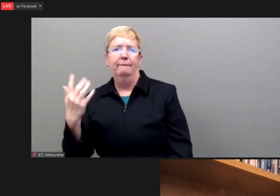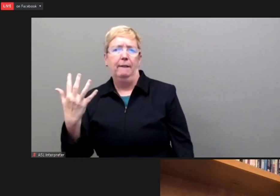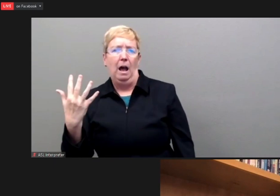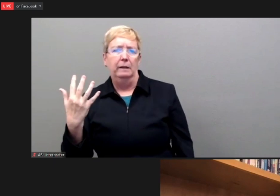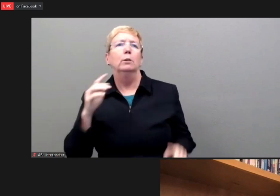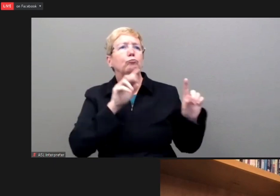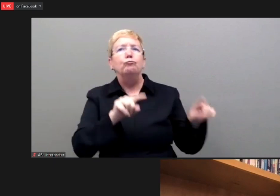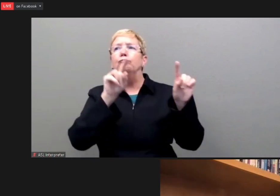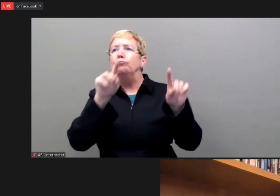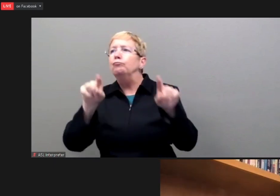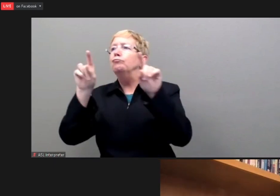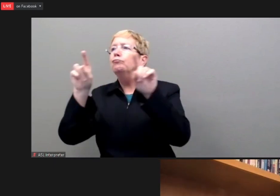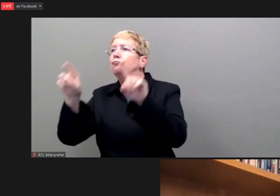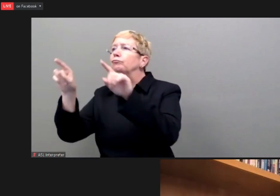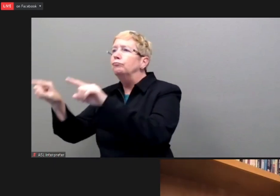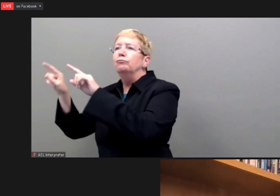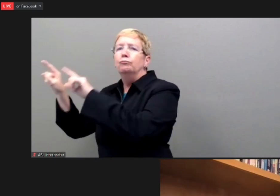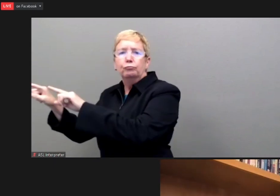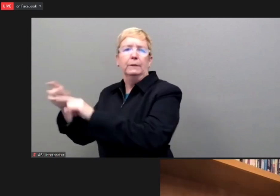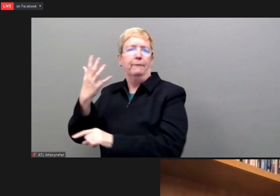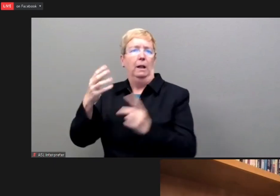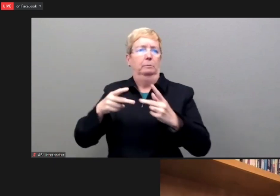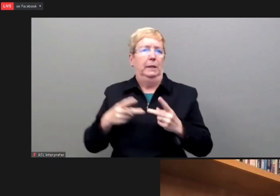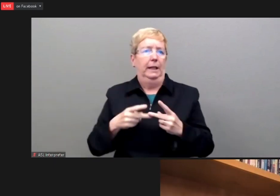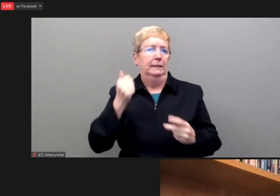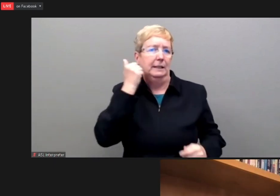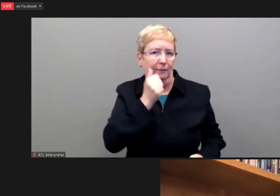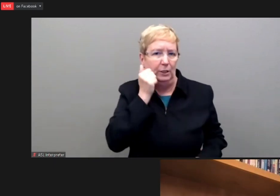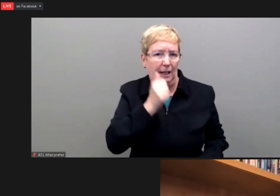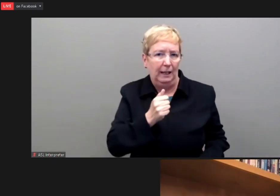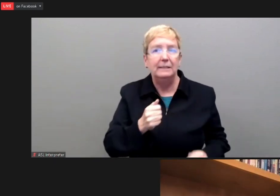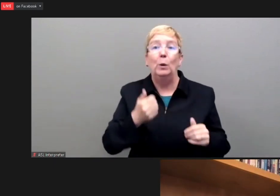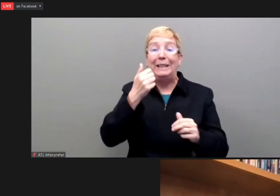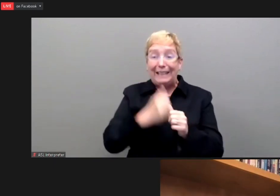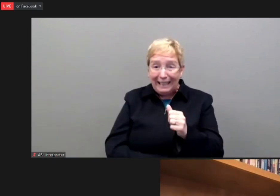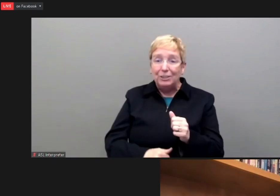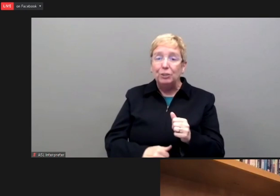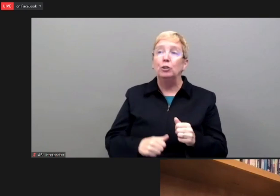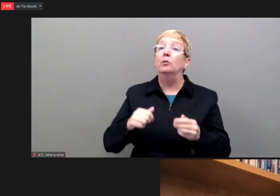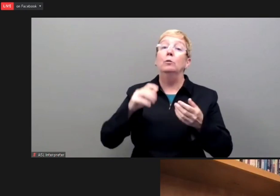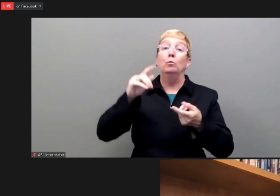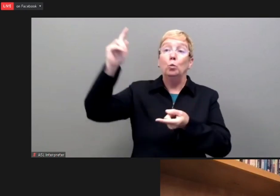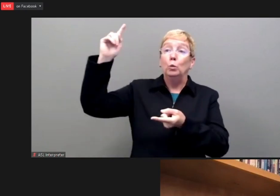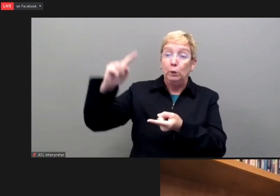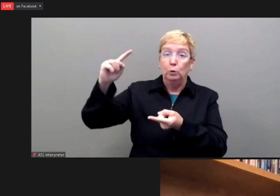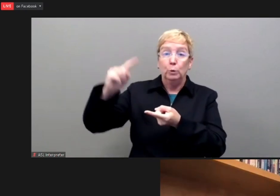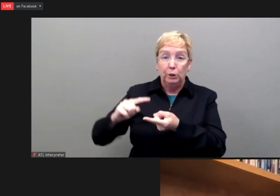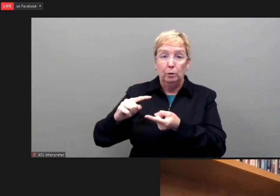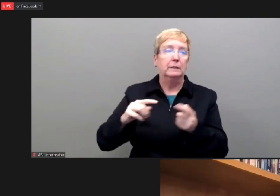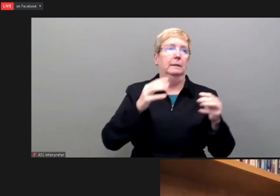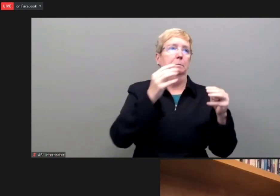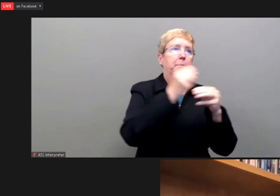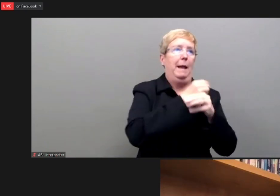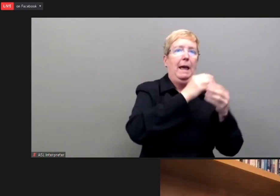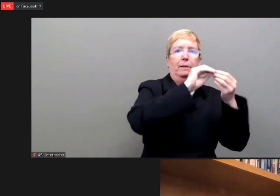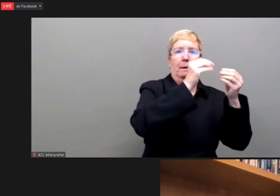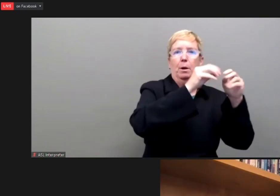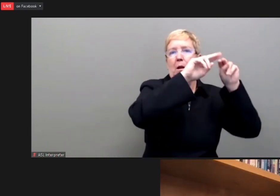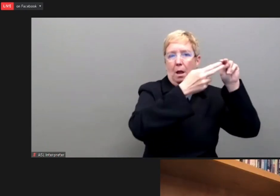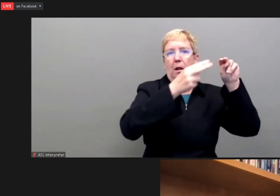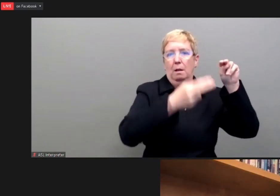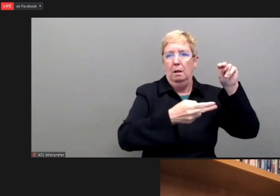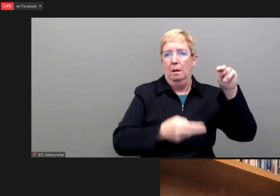do have a mathematical sequential impact on reducing the rate of spread. That's why we do them.